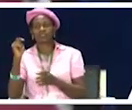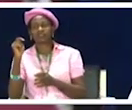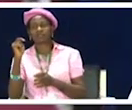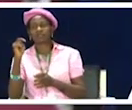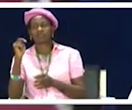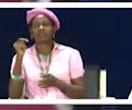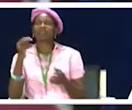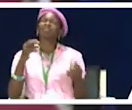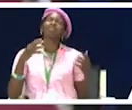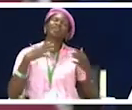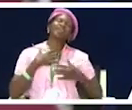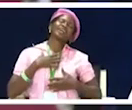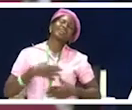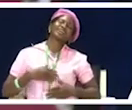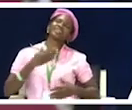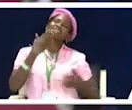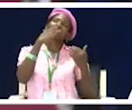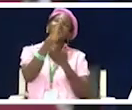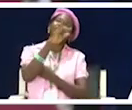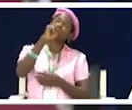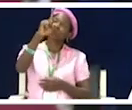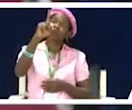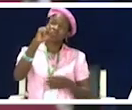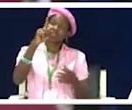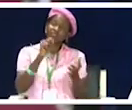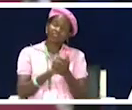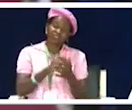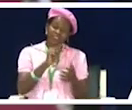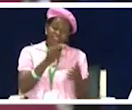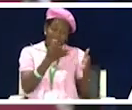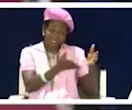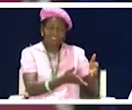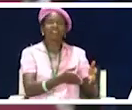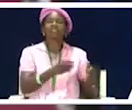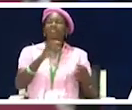thank God. One down, four to go.